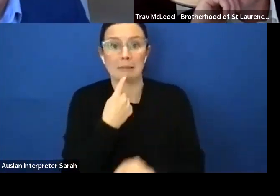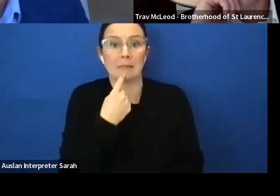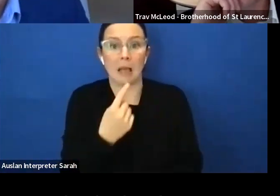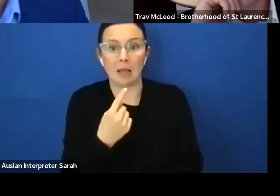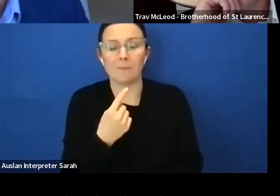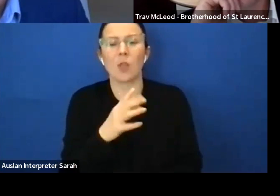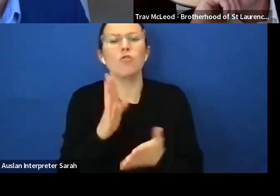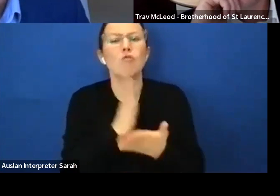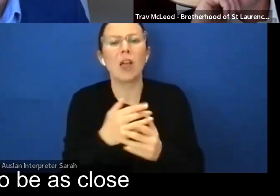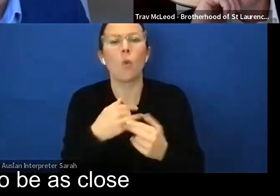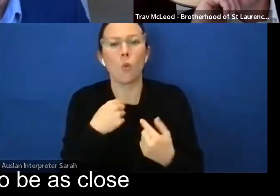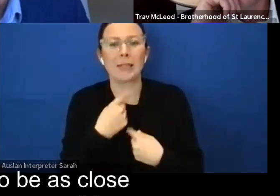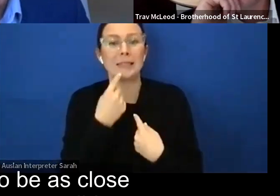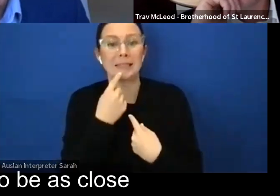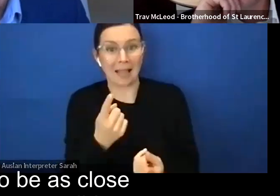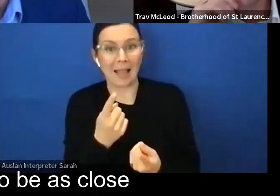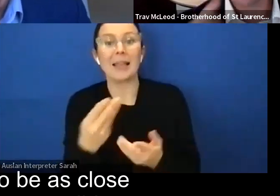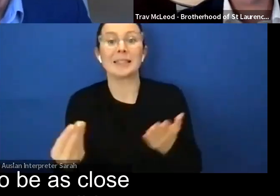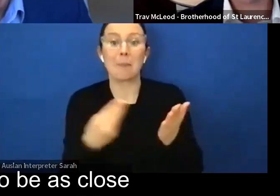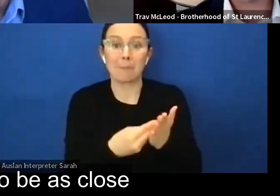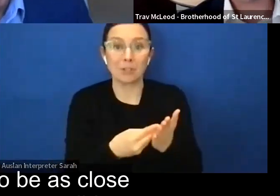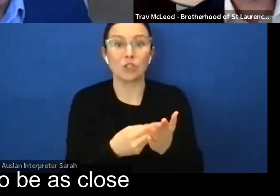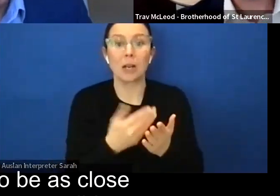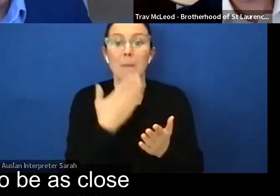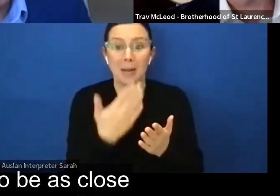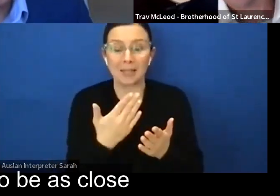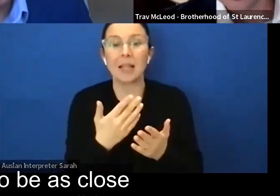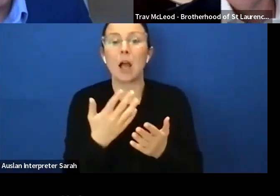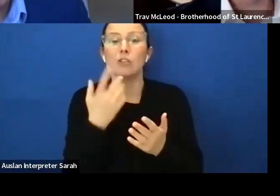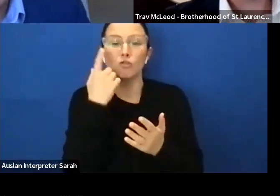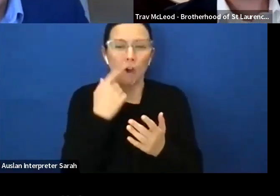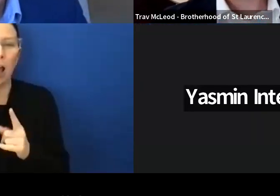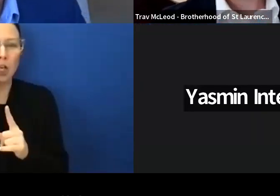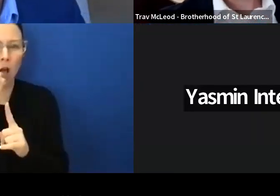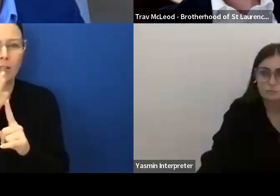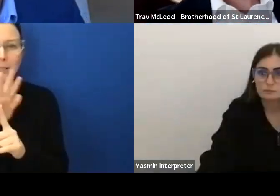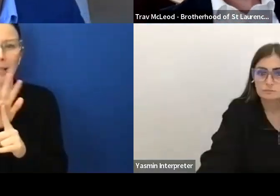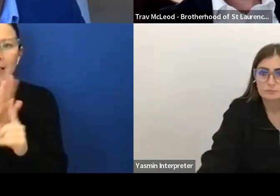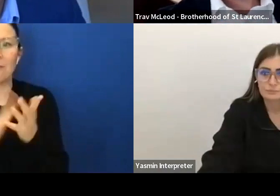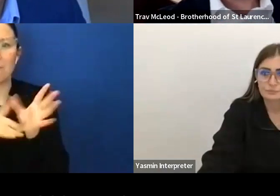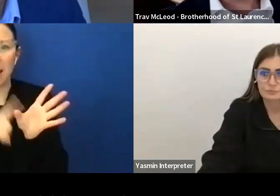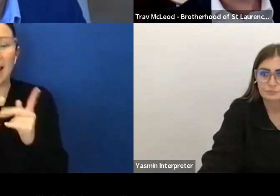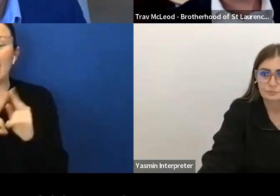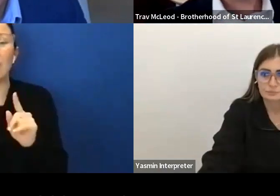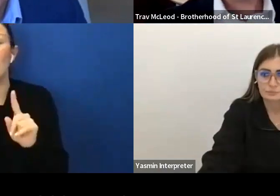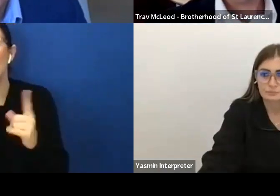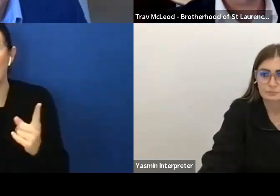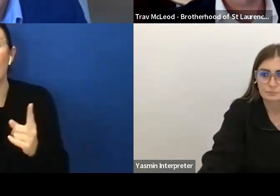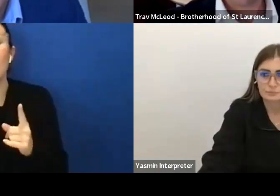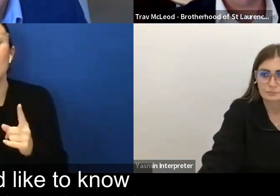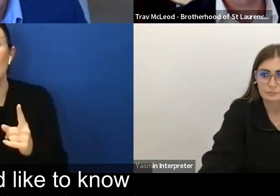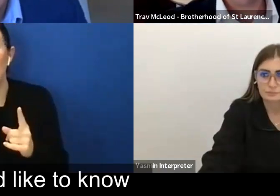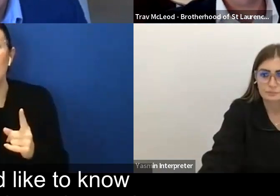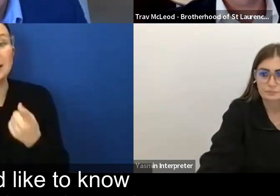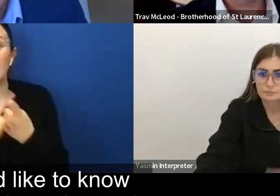we're saying get your submission in. We'd love it to be as close to that time as possible. If that's not possible, it'd be great if you could let us